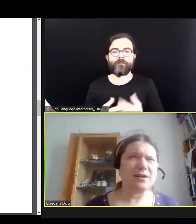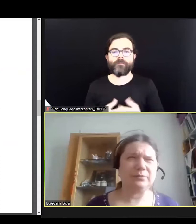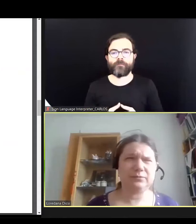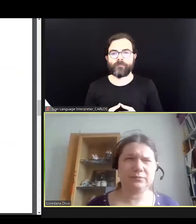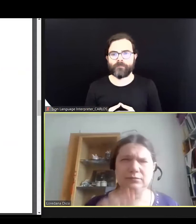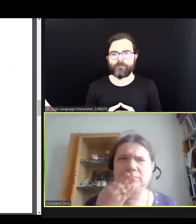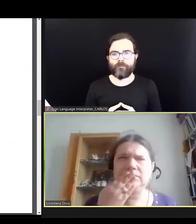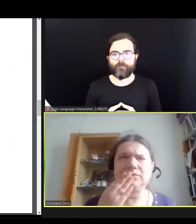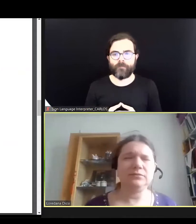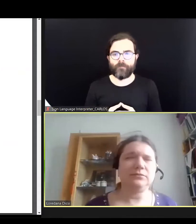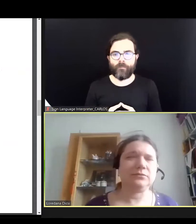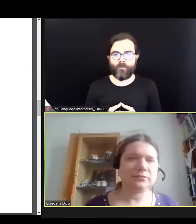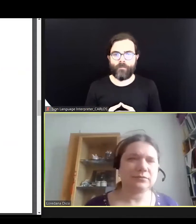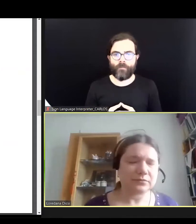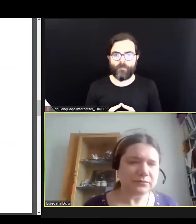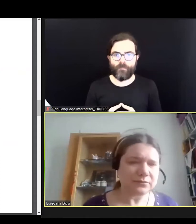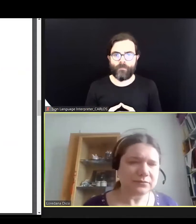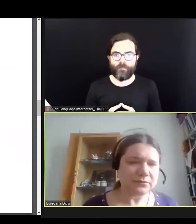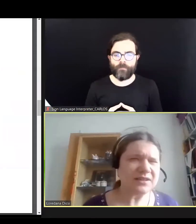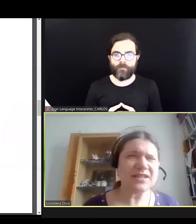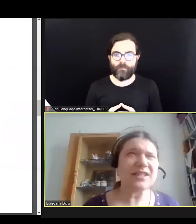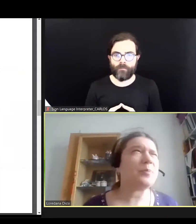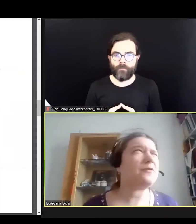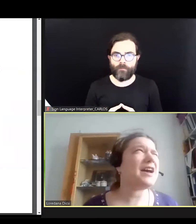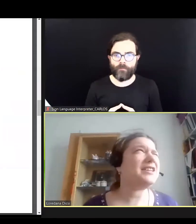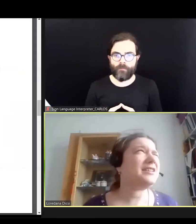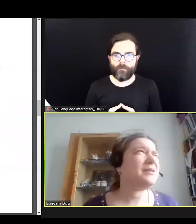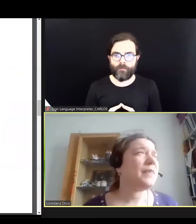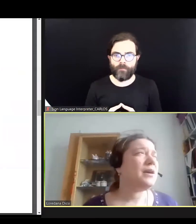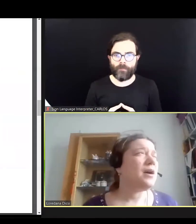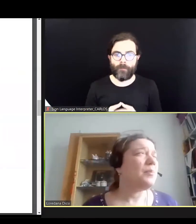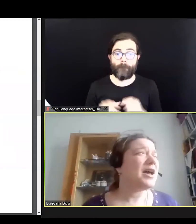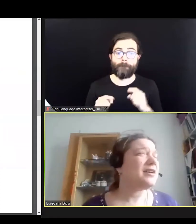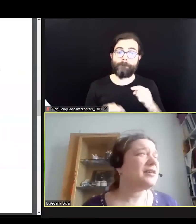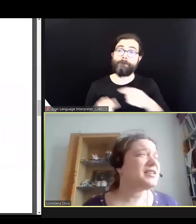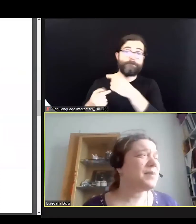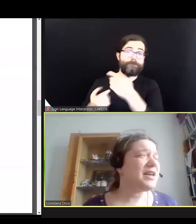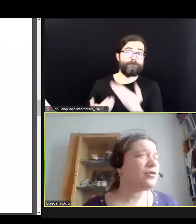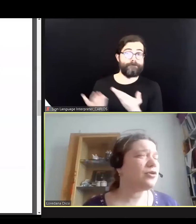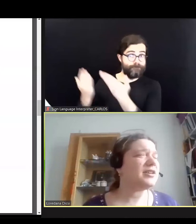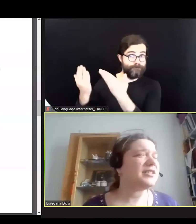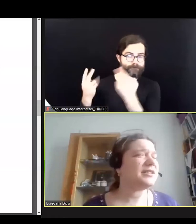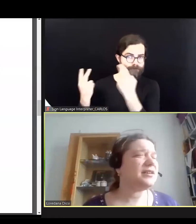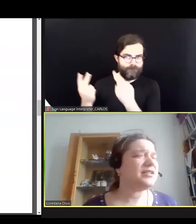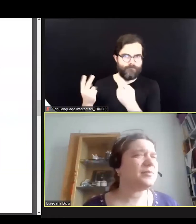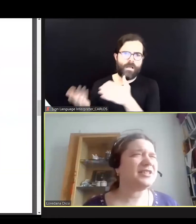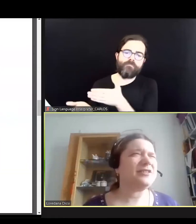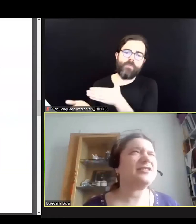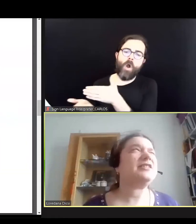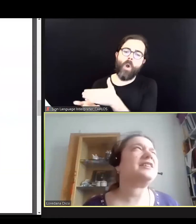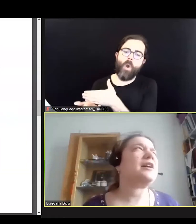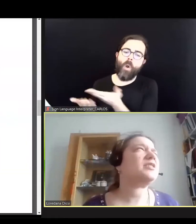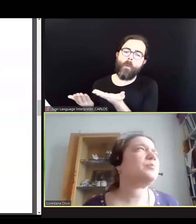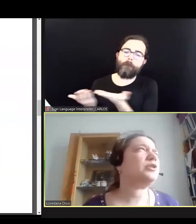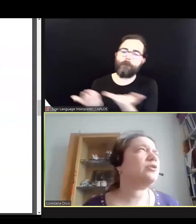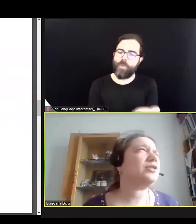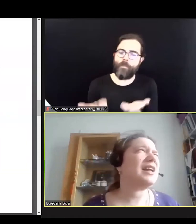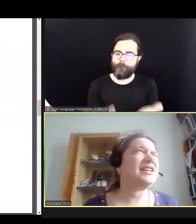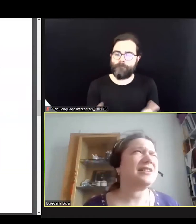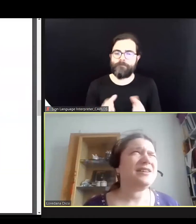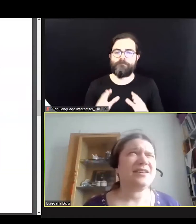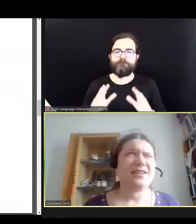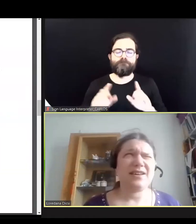be next to their children to help, and they had to do also their work in that time. Luckily, some measures were